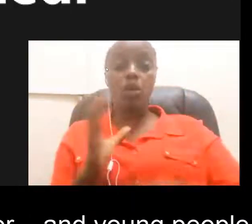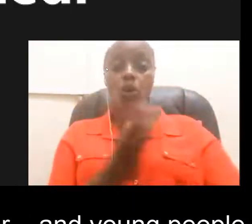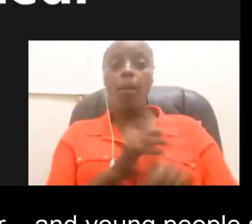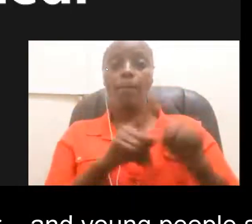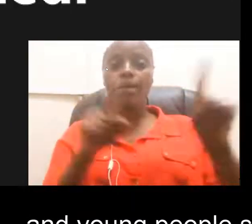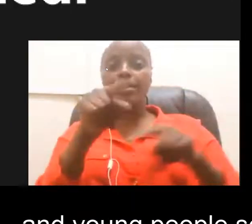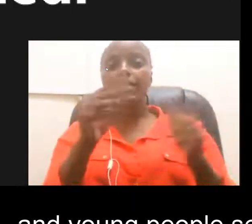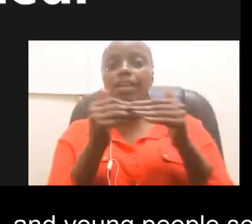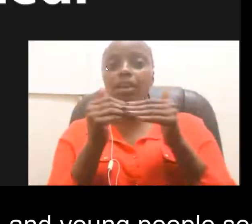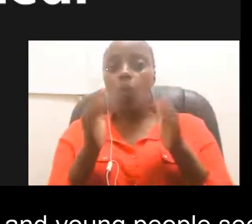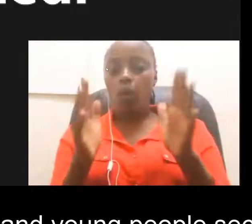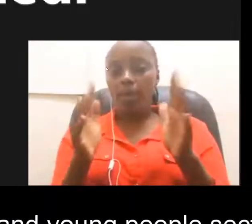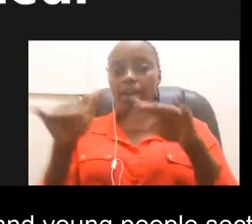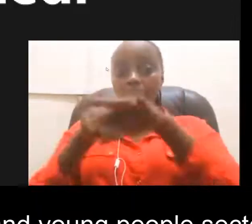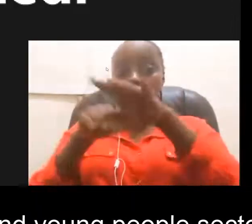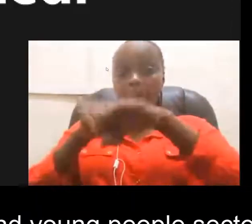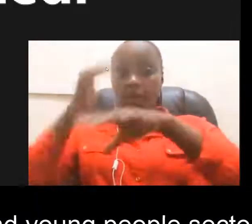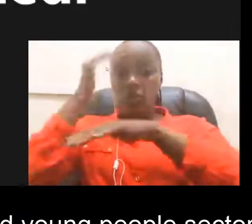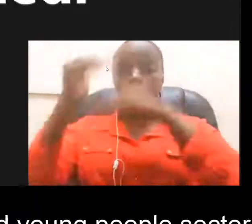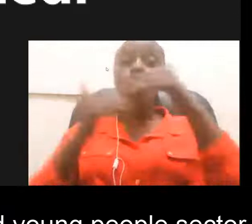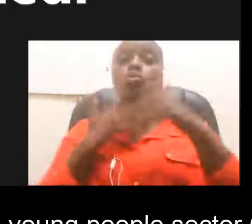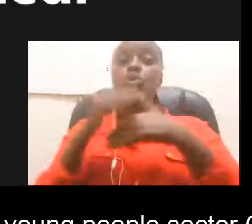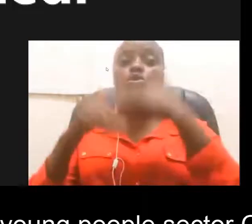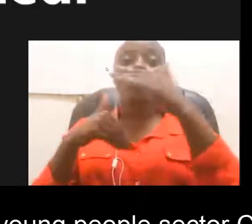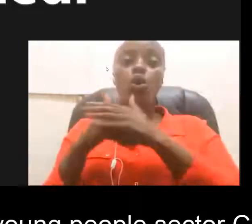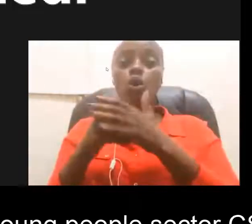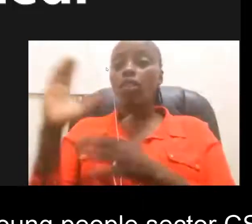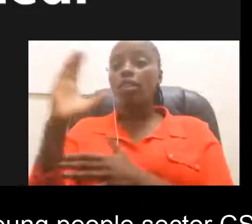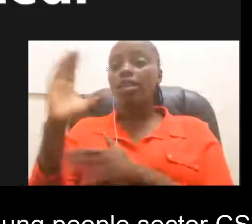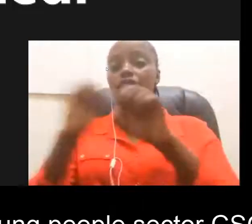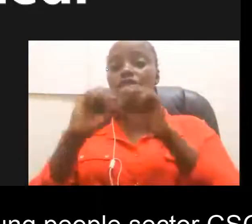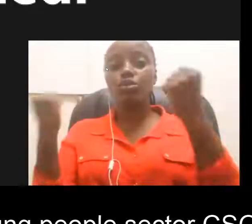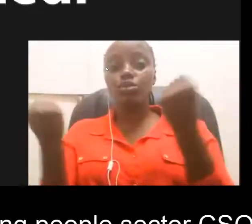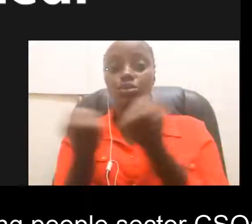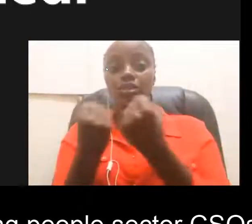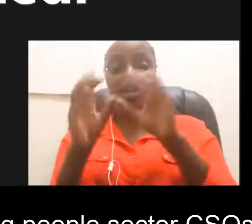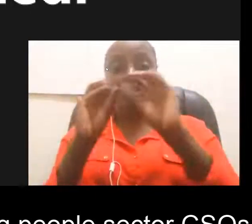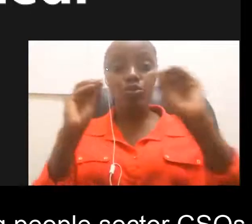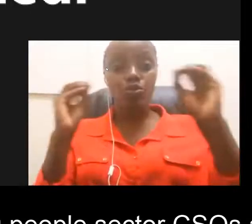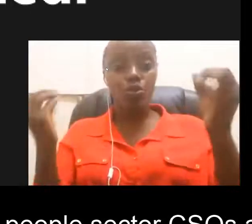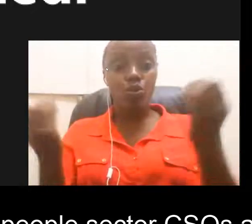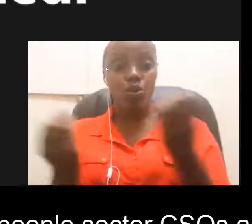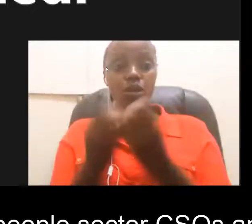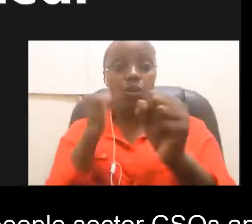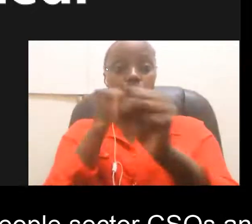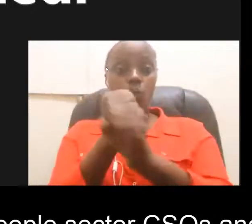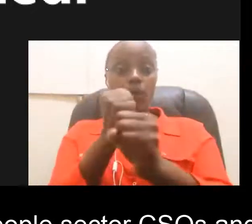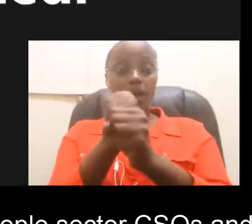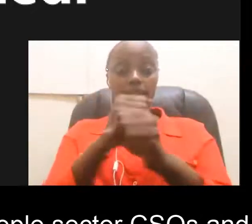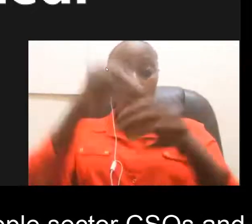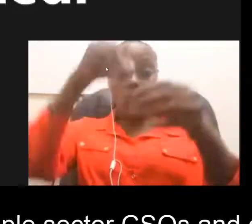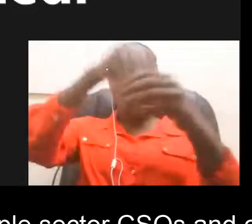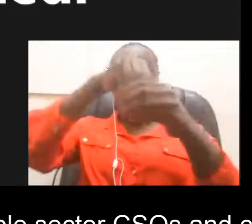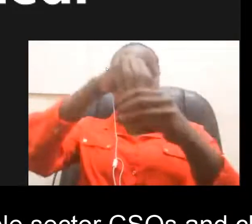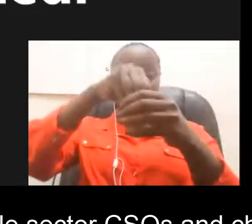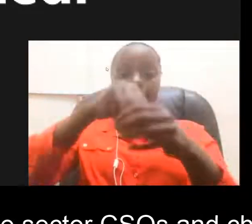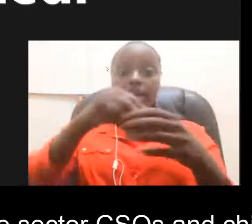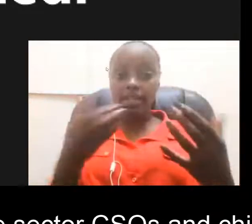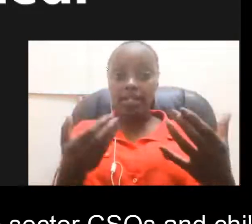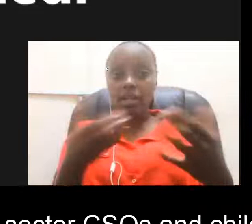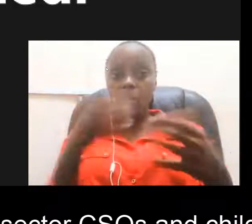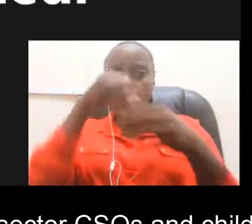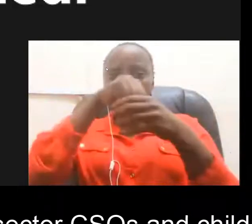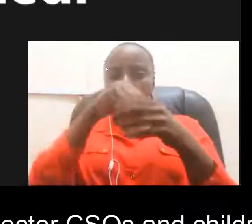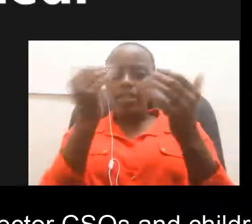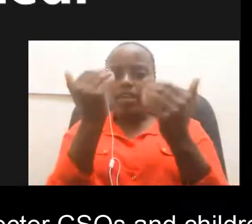membership, because we want all civil society organizations that are working within the child